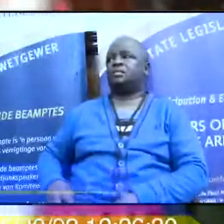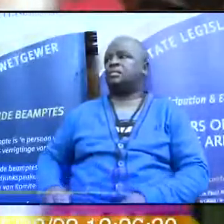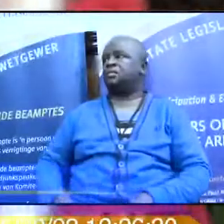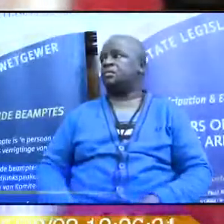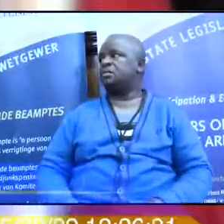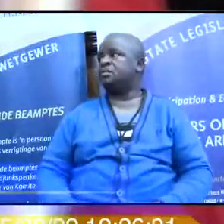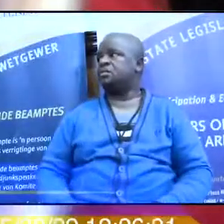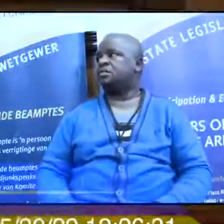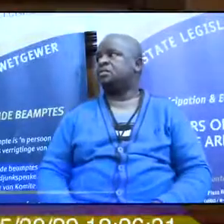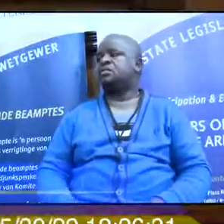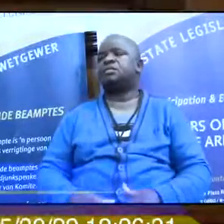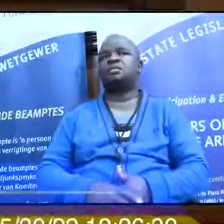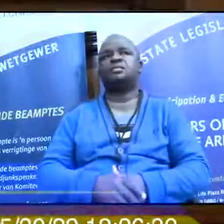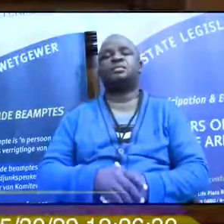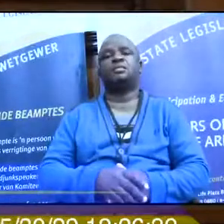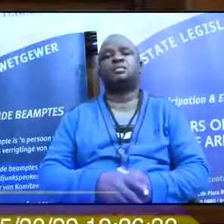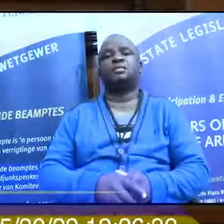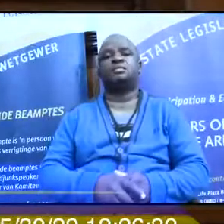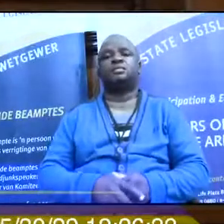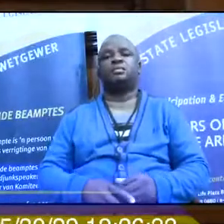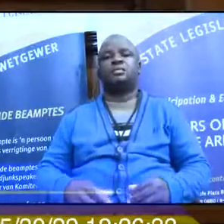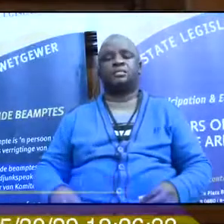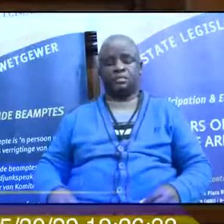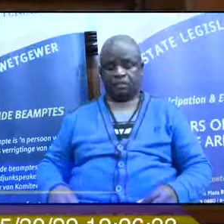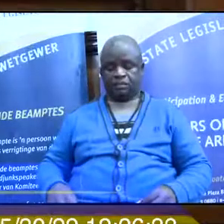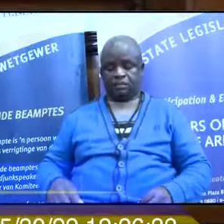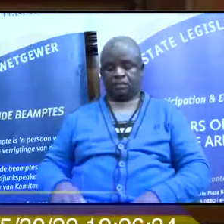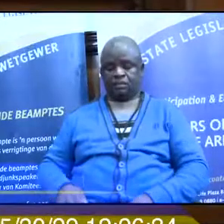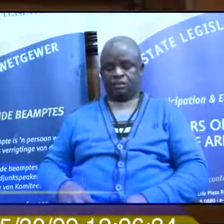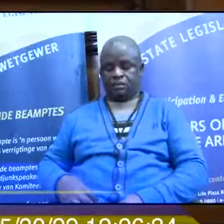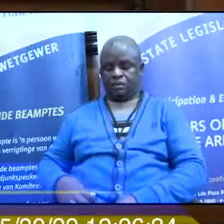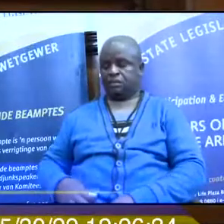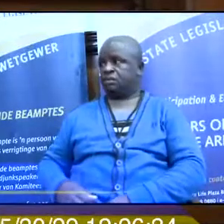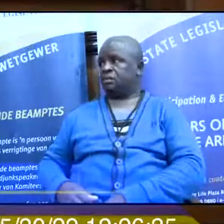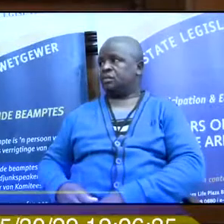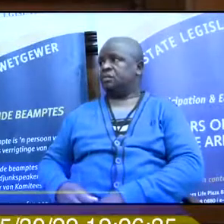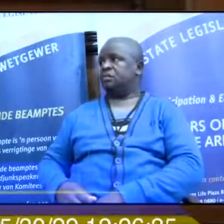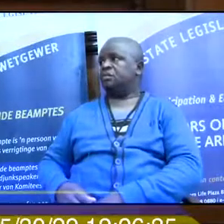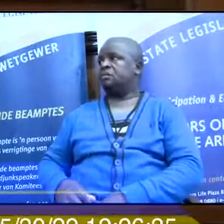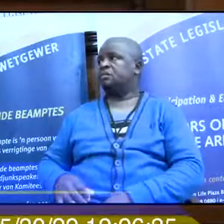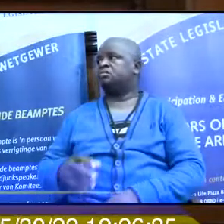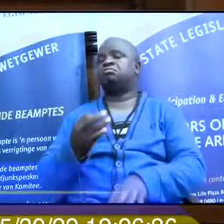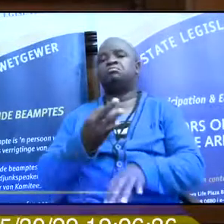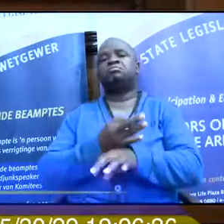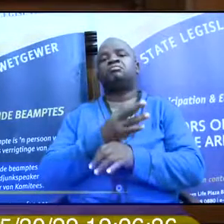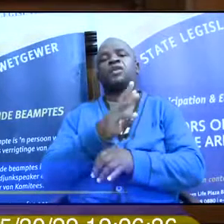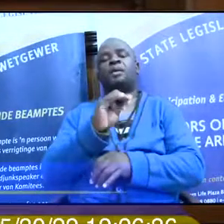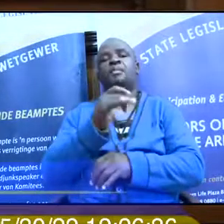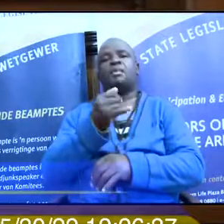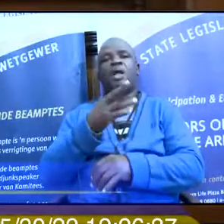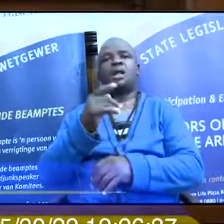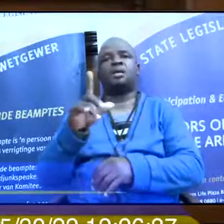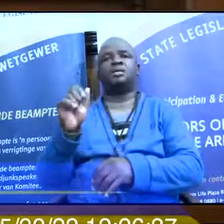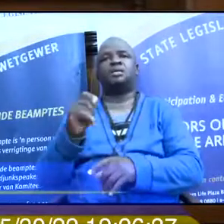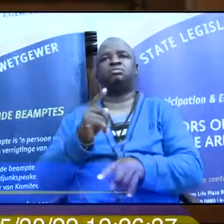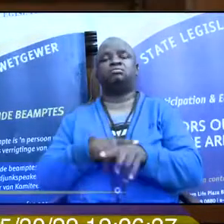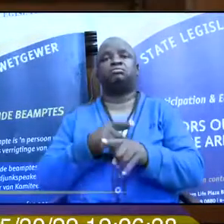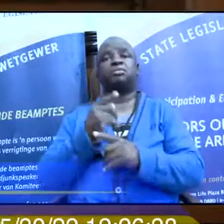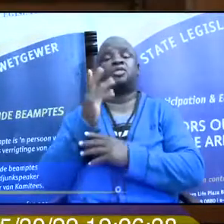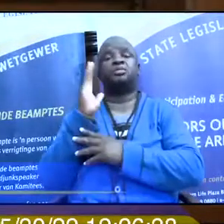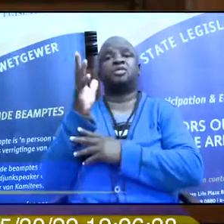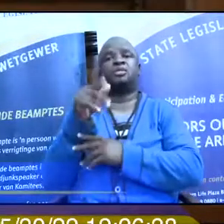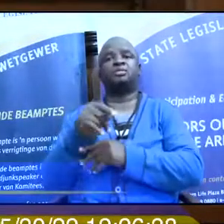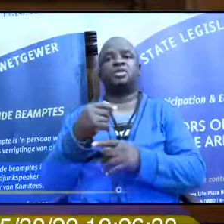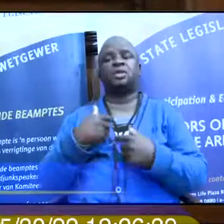delegating the democracy when he started his speech he was